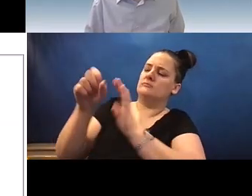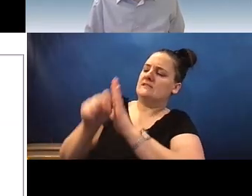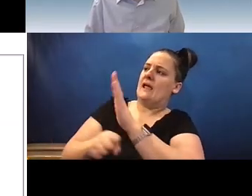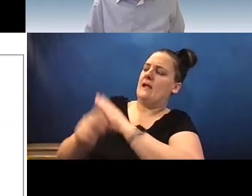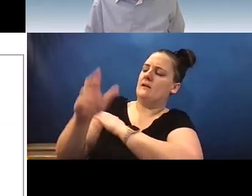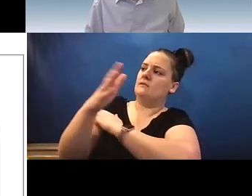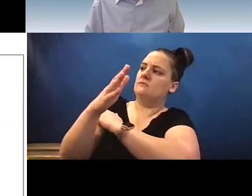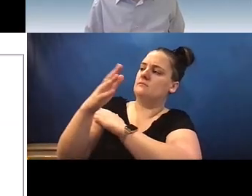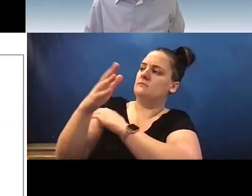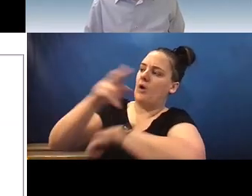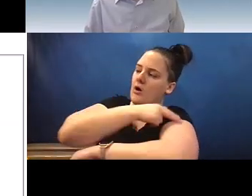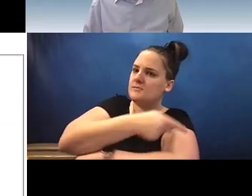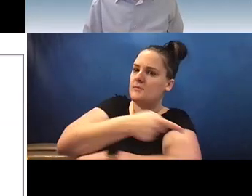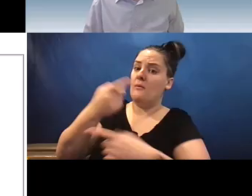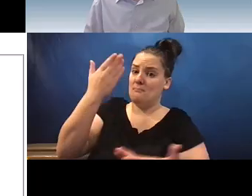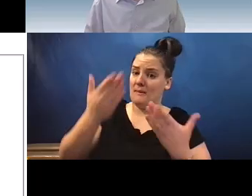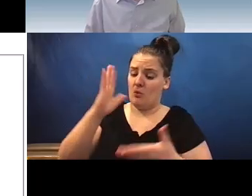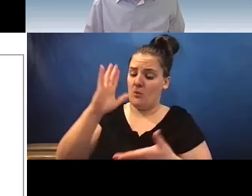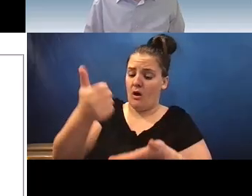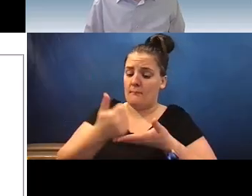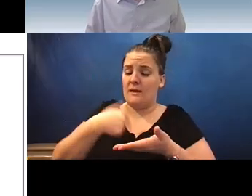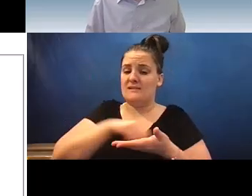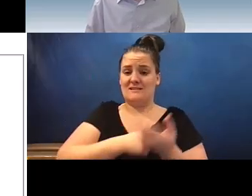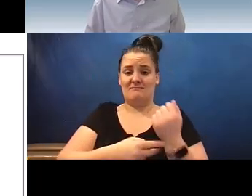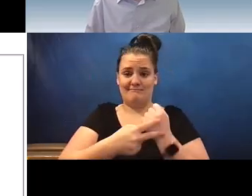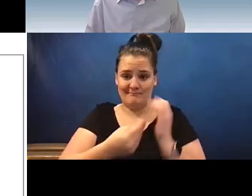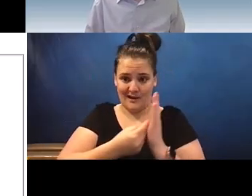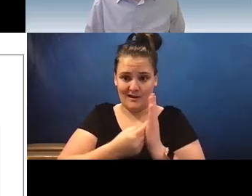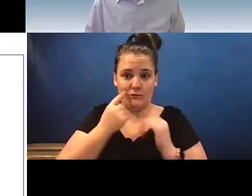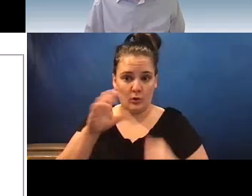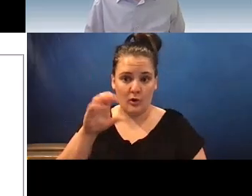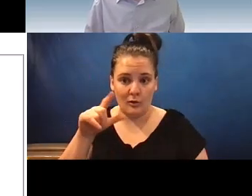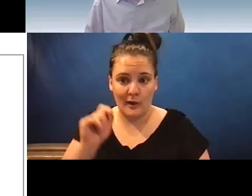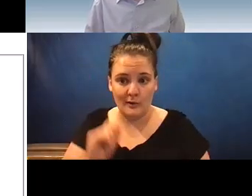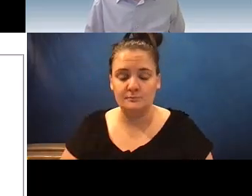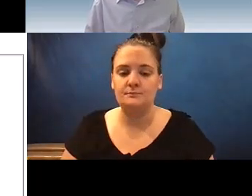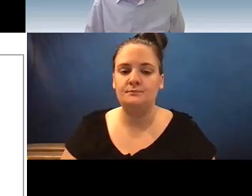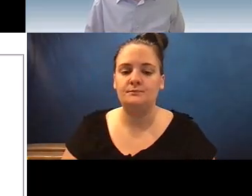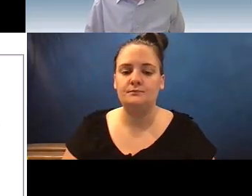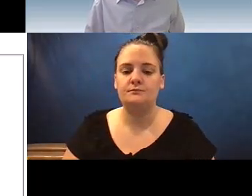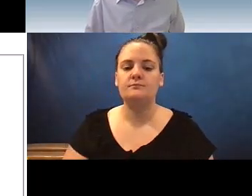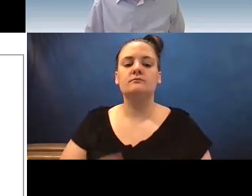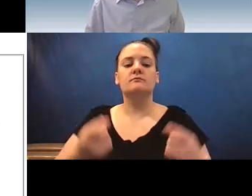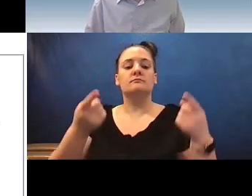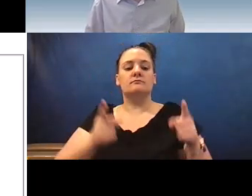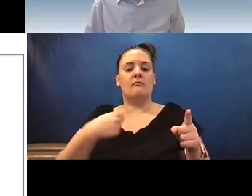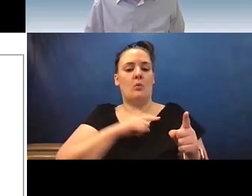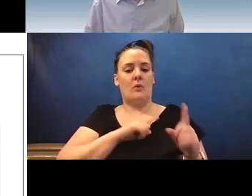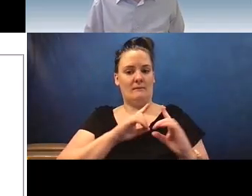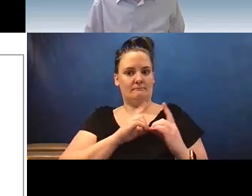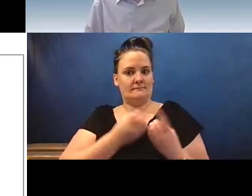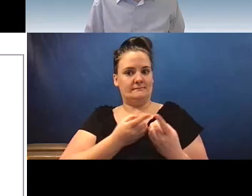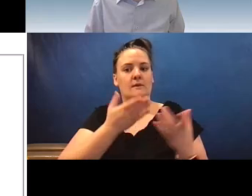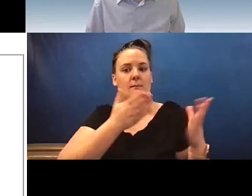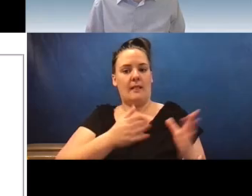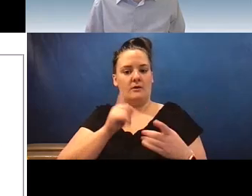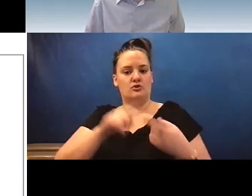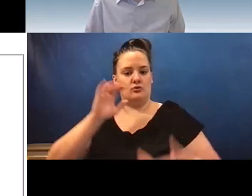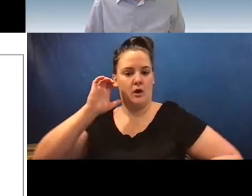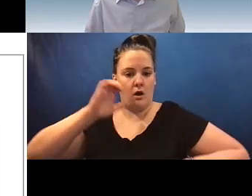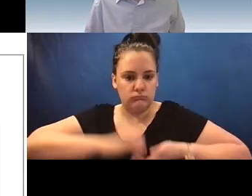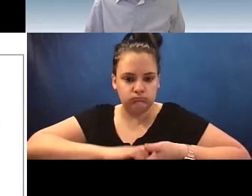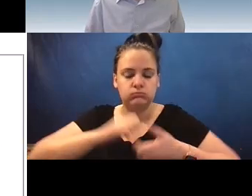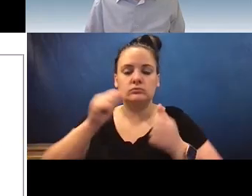in Colorado. The department plans to meet with these outlier hospitals in the coming months to discuss and work towards lower prices for